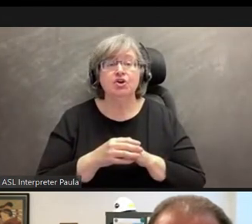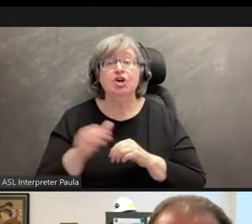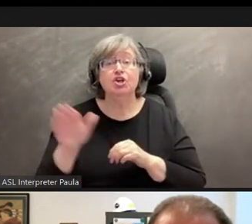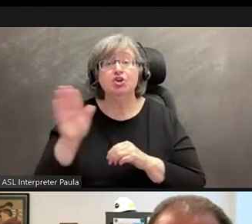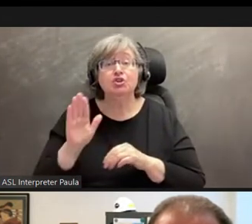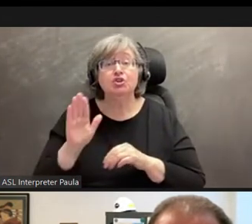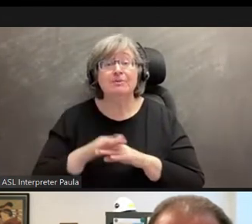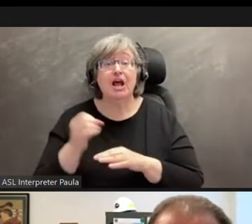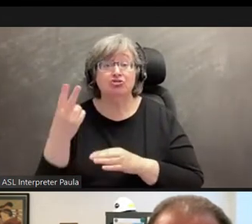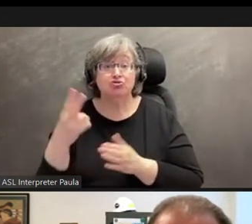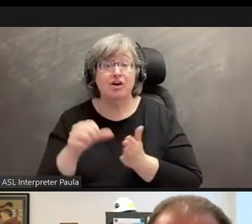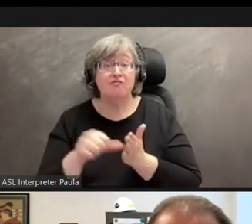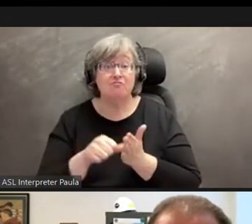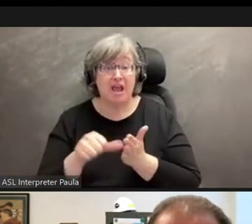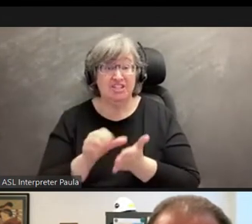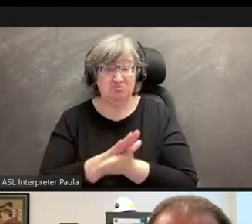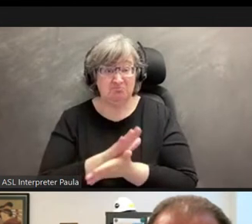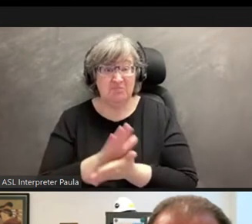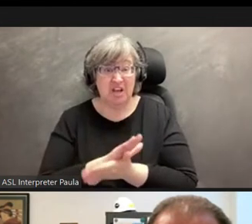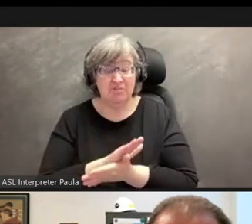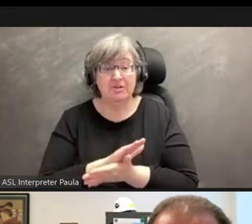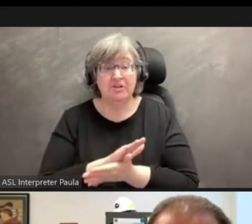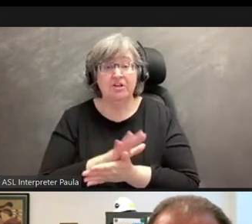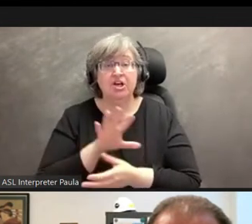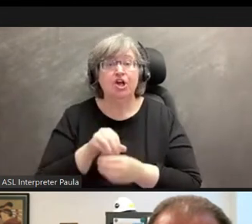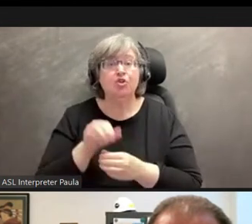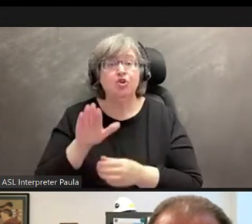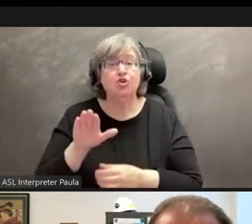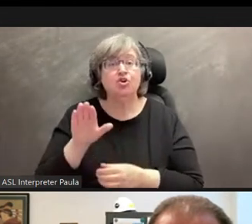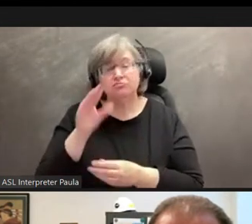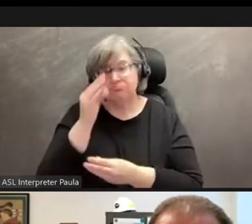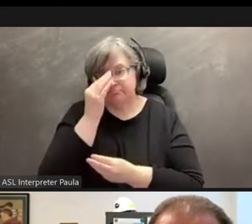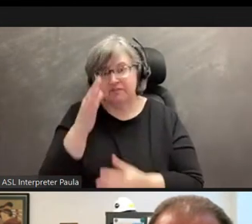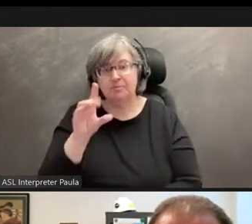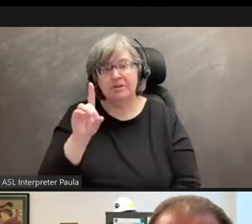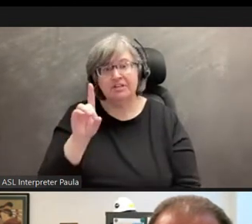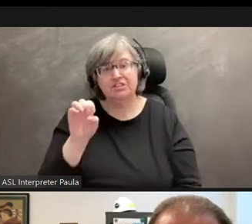on a 12-page application, including their demographics,